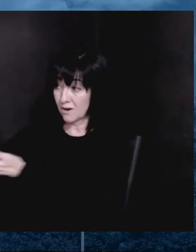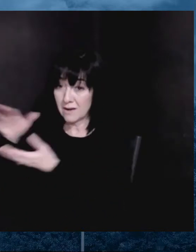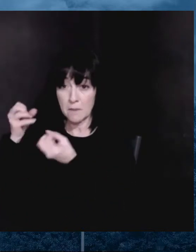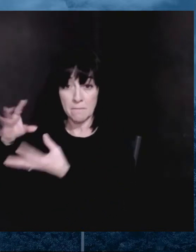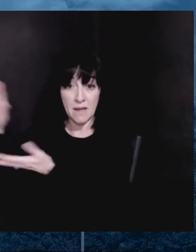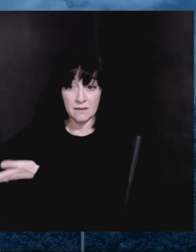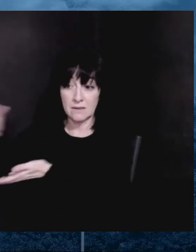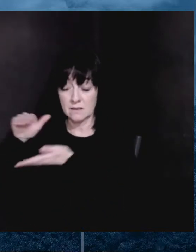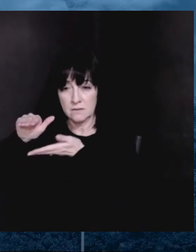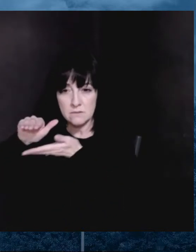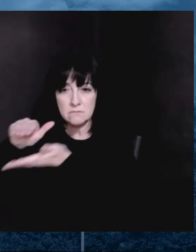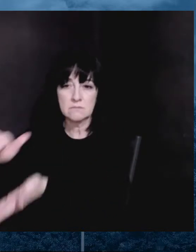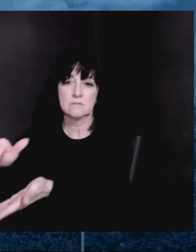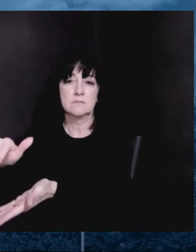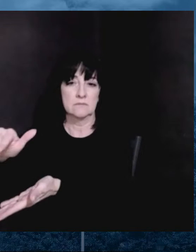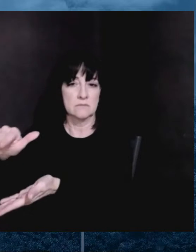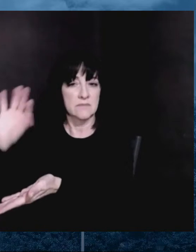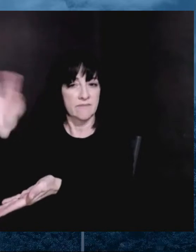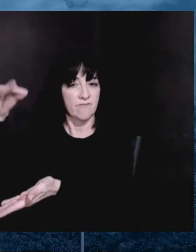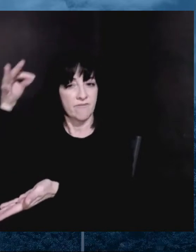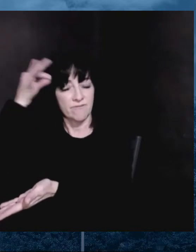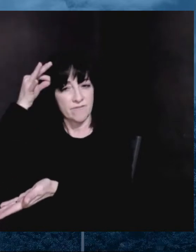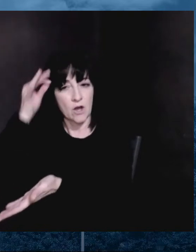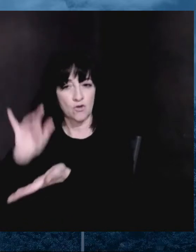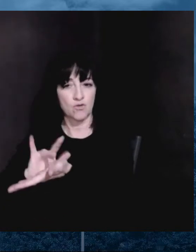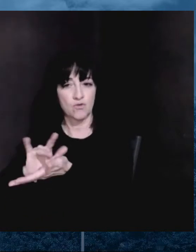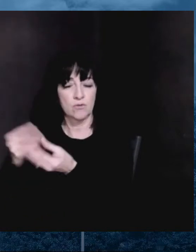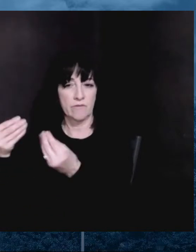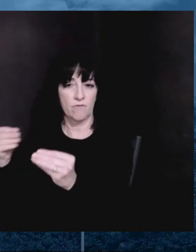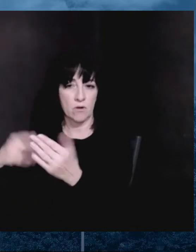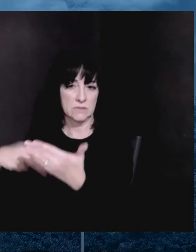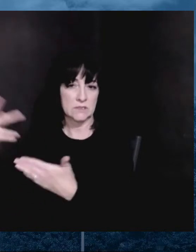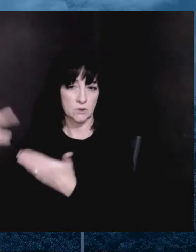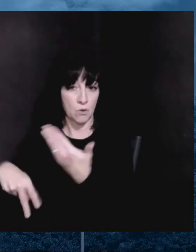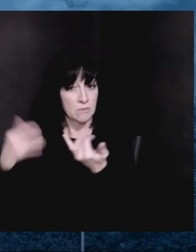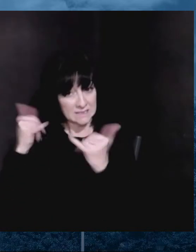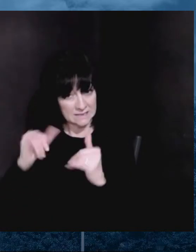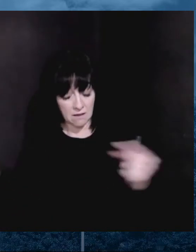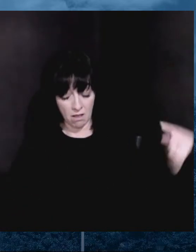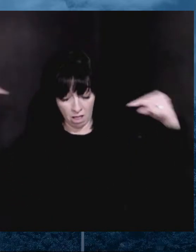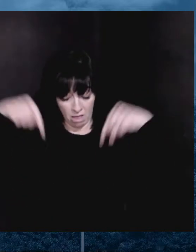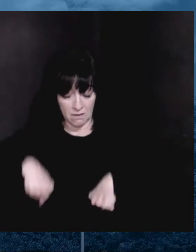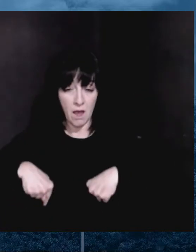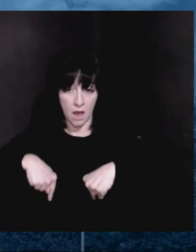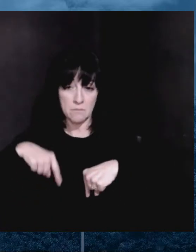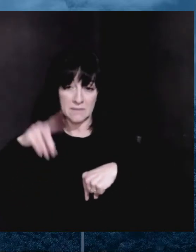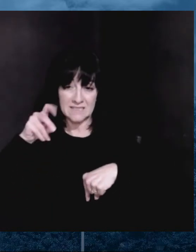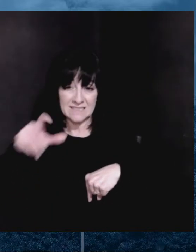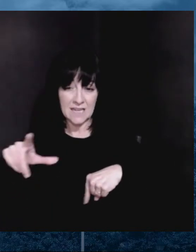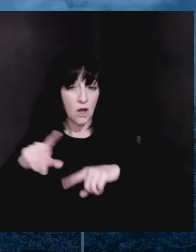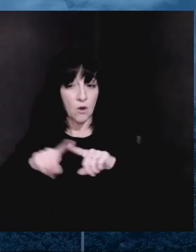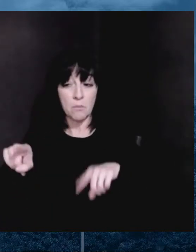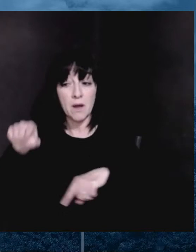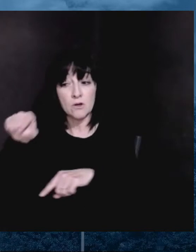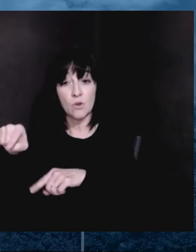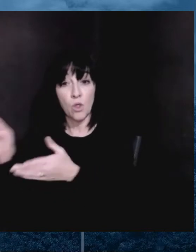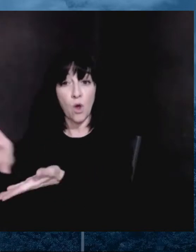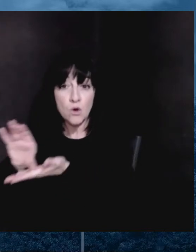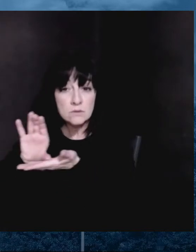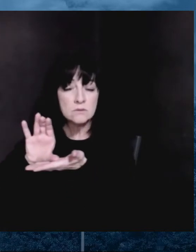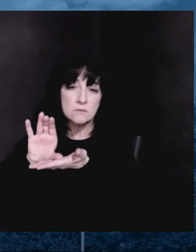so they still are coming to Delaware, but they are going to the long-term care facilities. And